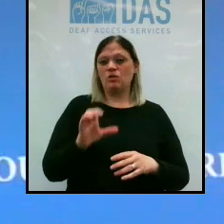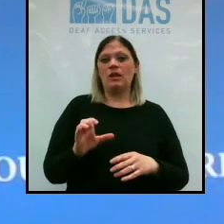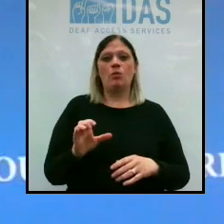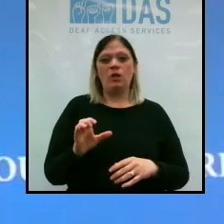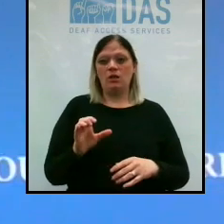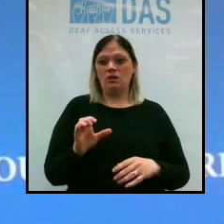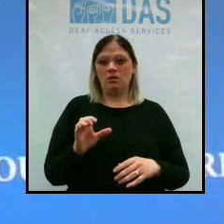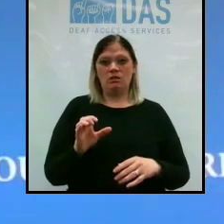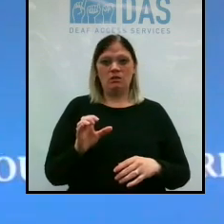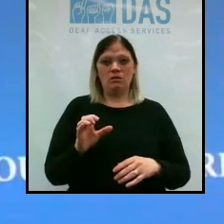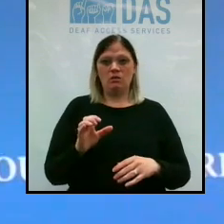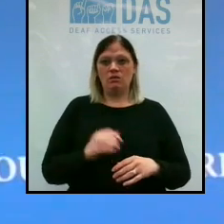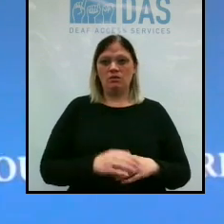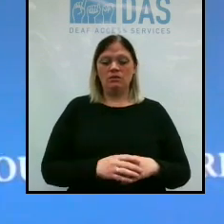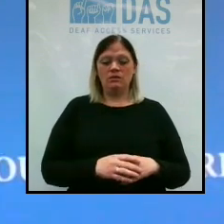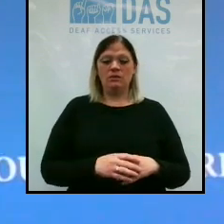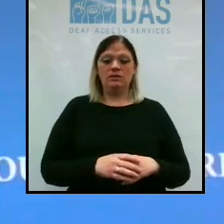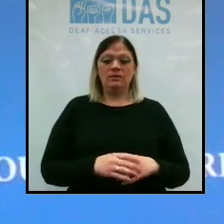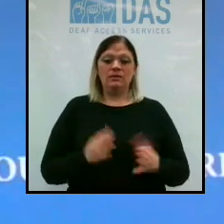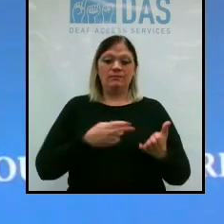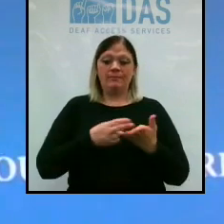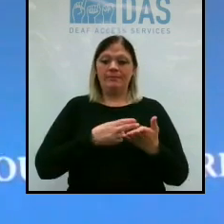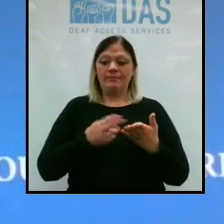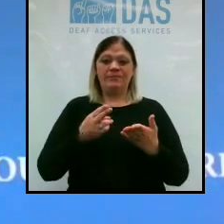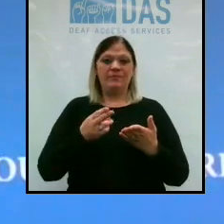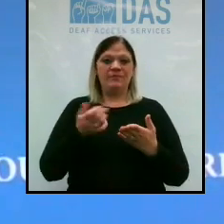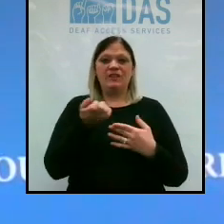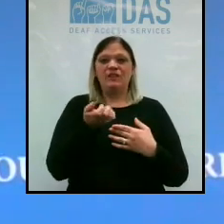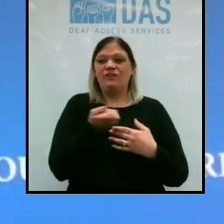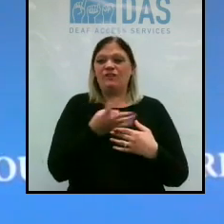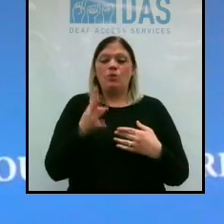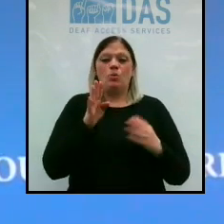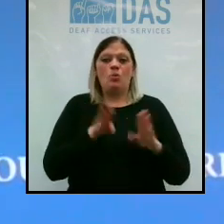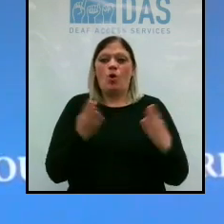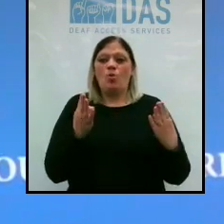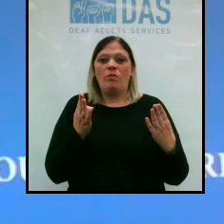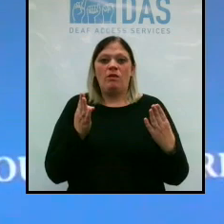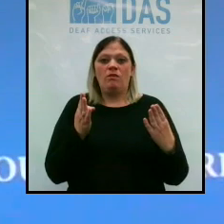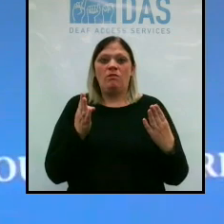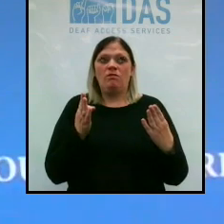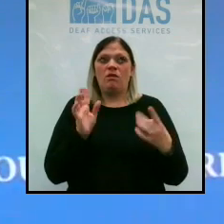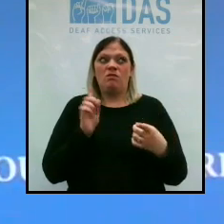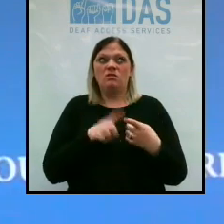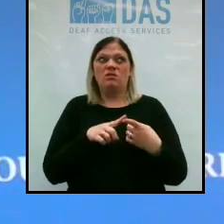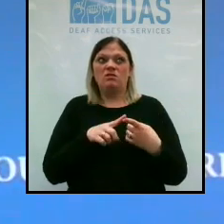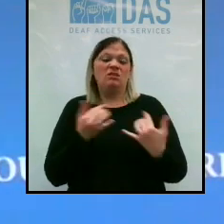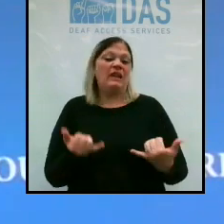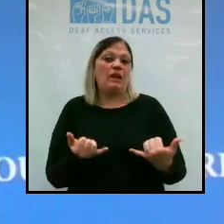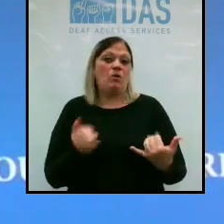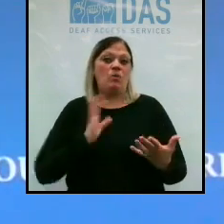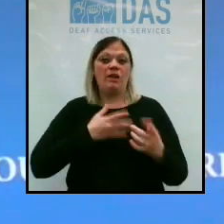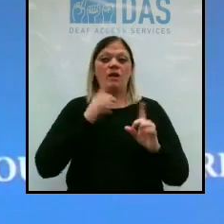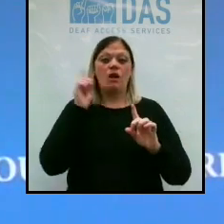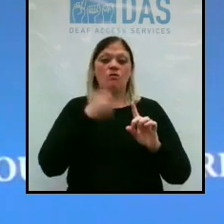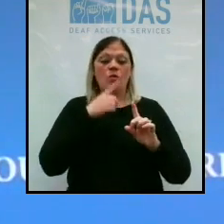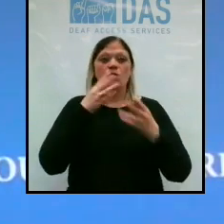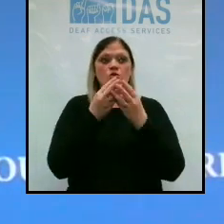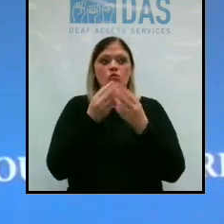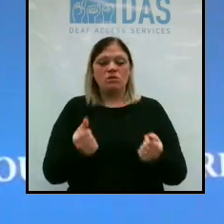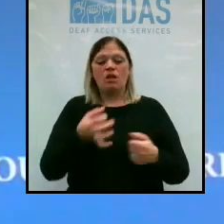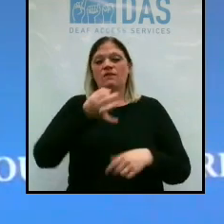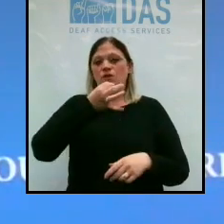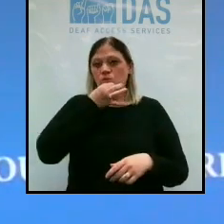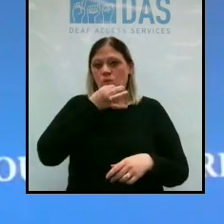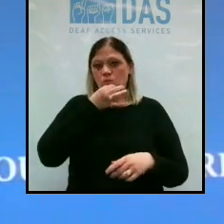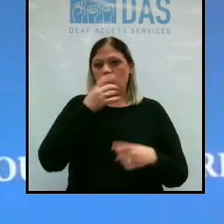this. And truthfully, there are very few, if any, campgrounds that were open until basically now. Our goal is to get this all resolved very soon, so